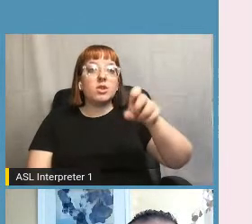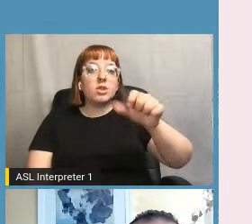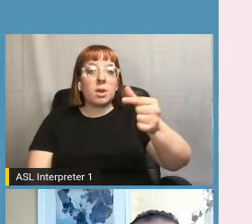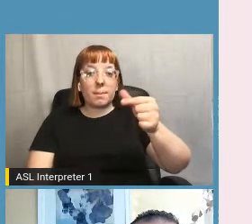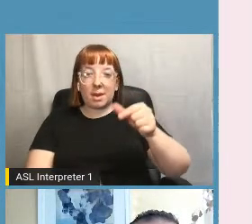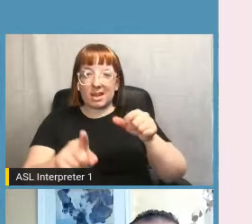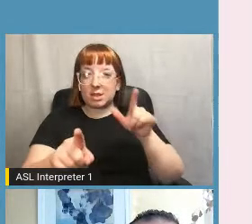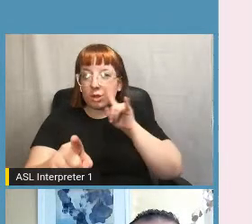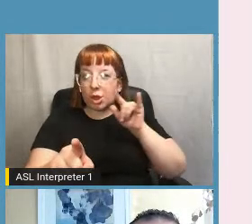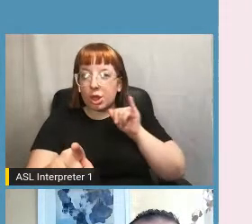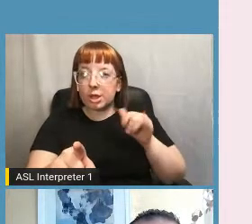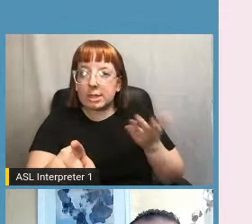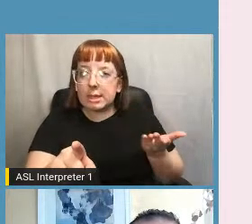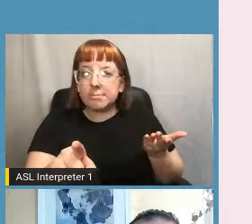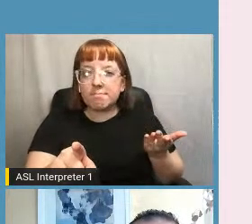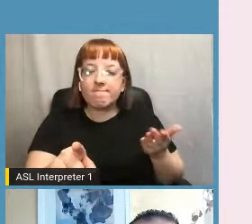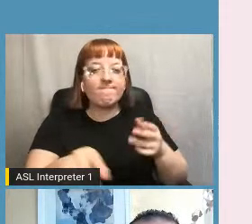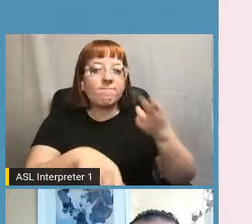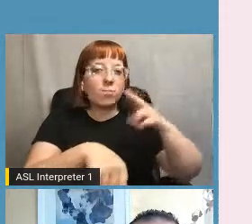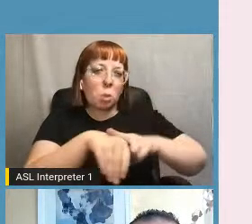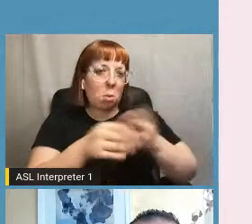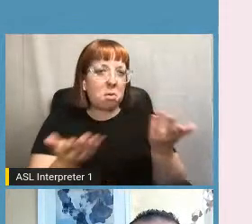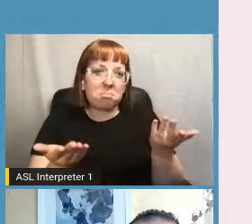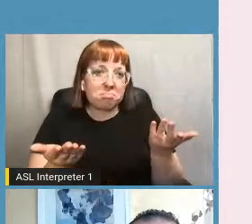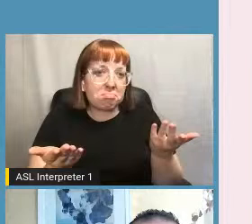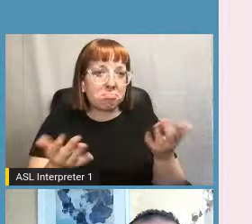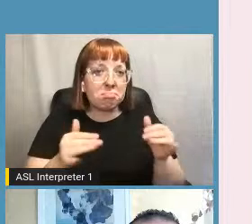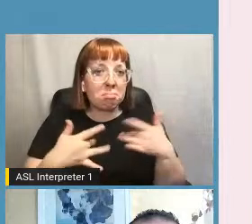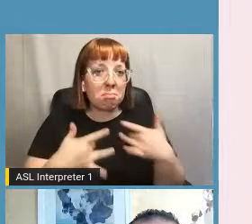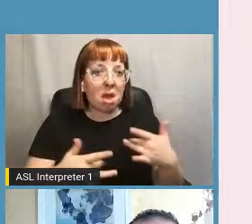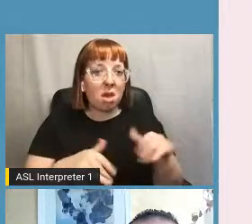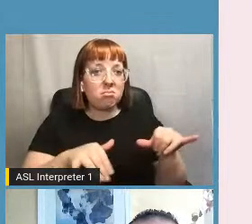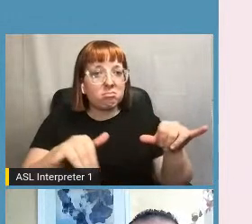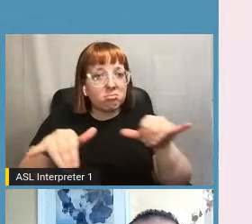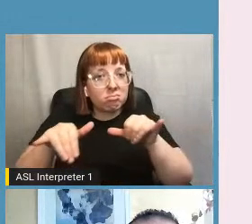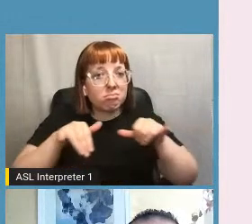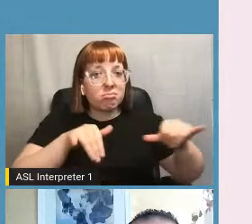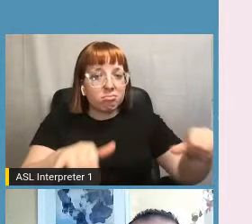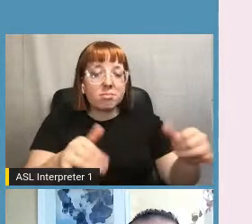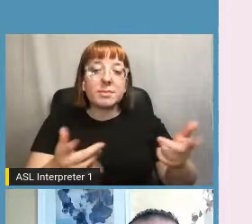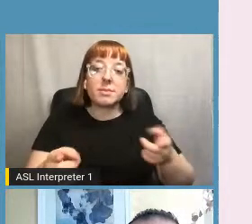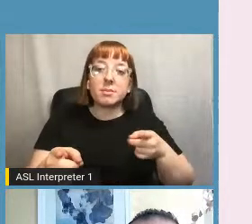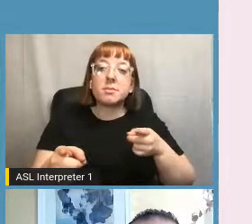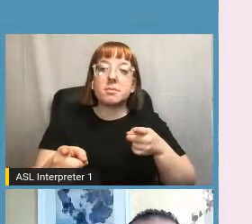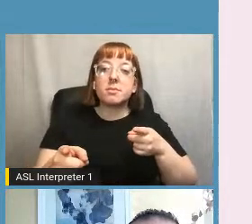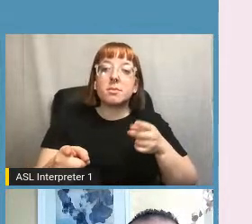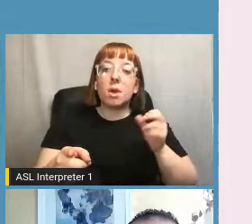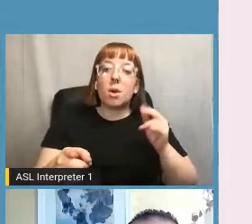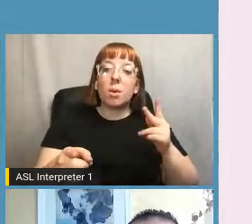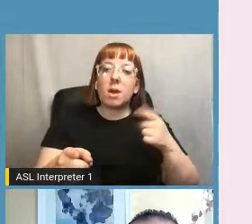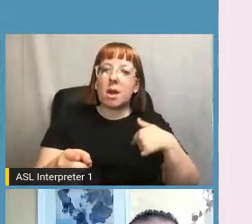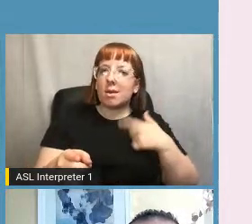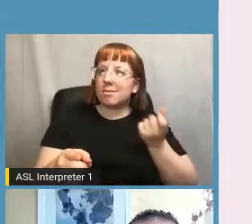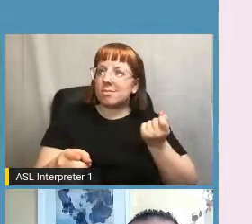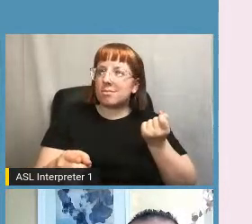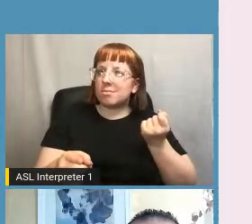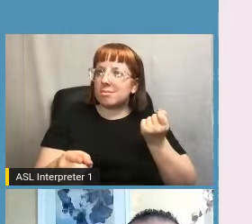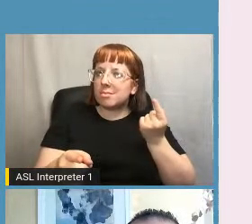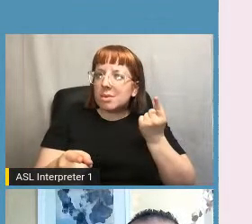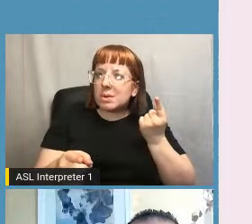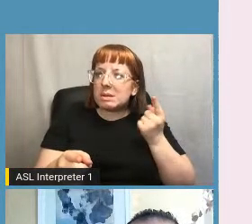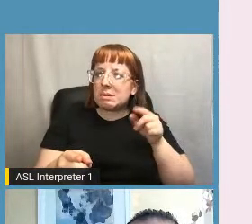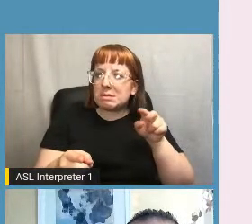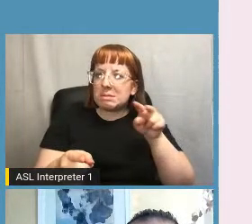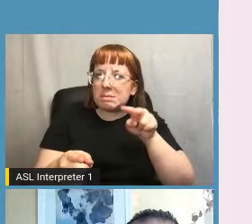like, they look very normal, you know, like in a way where it's like, okay, I don't really understand what